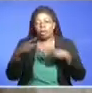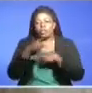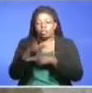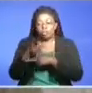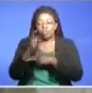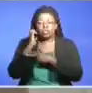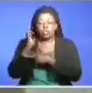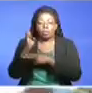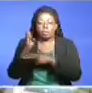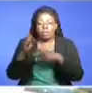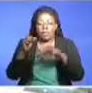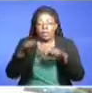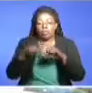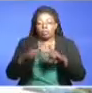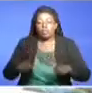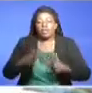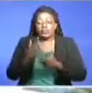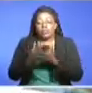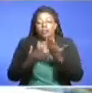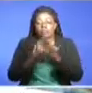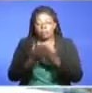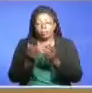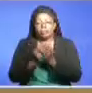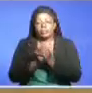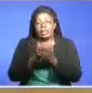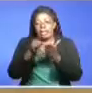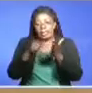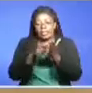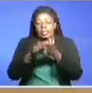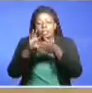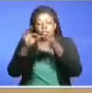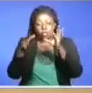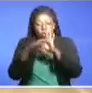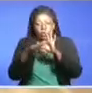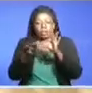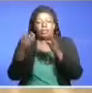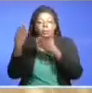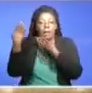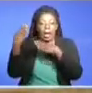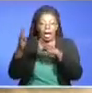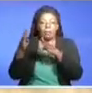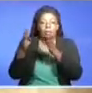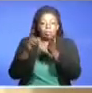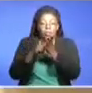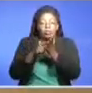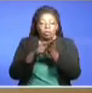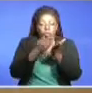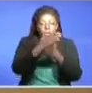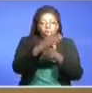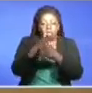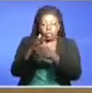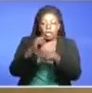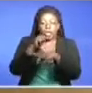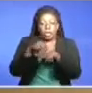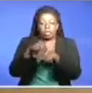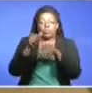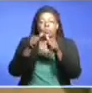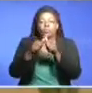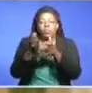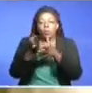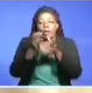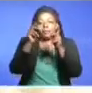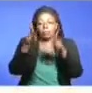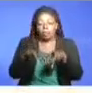live comfortably. This is a story the Bahamas Press Club wants to repeat nationwide, and they want everyone to